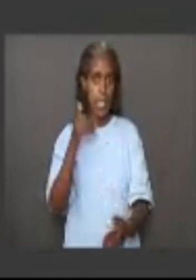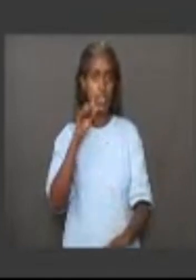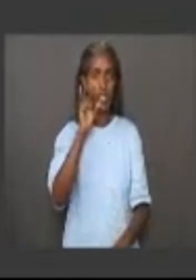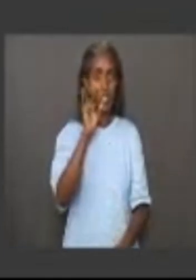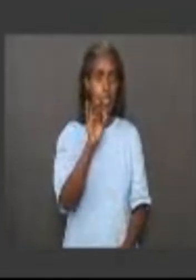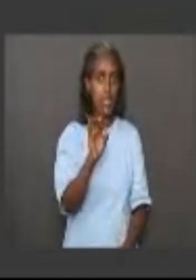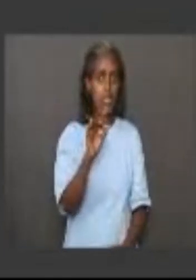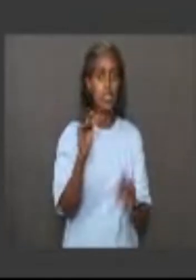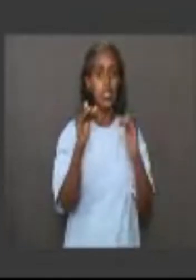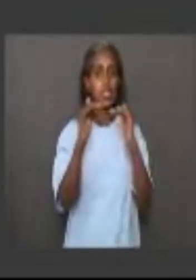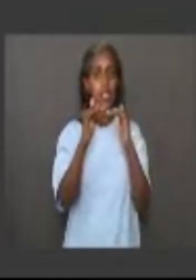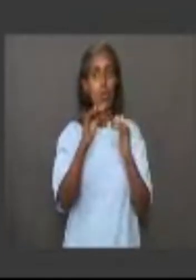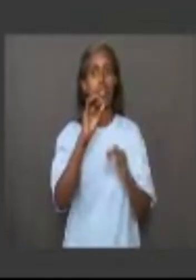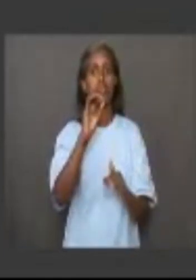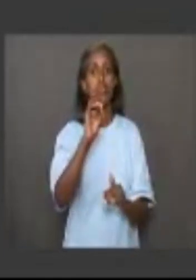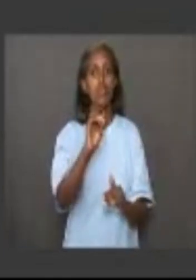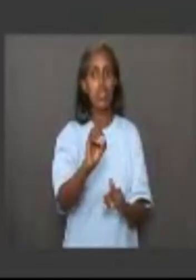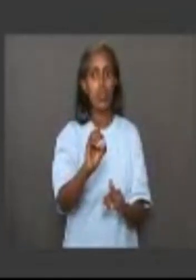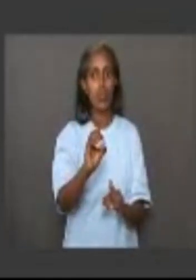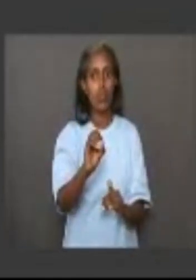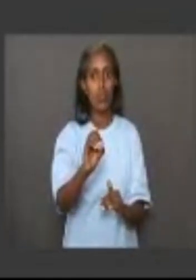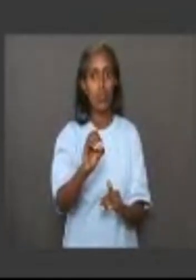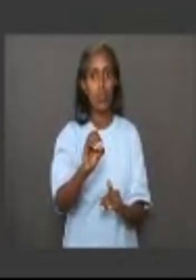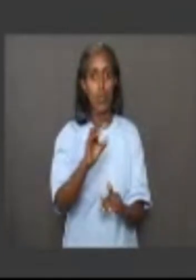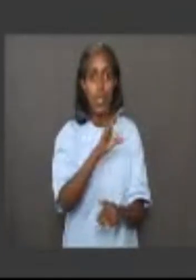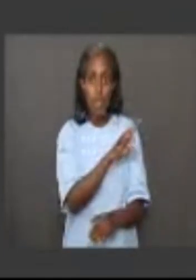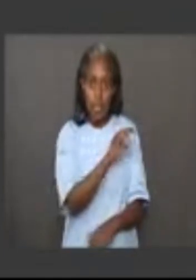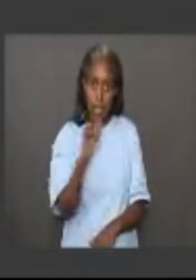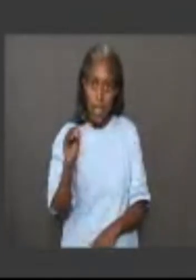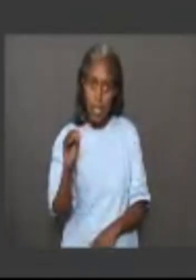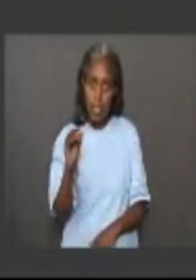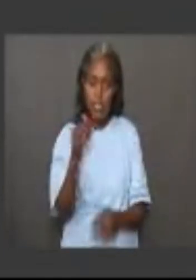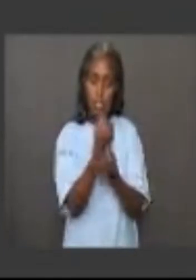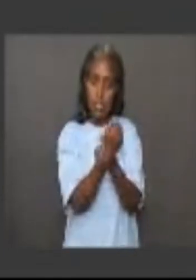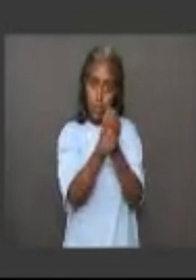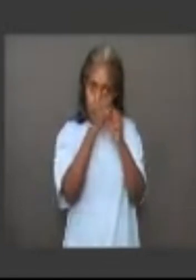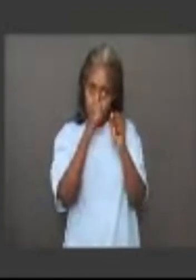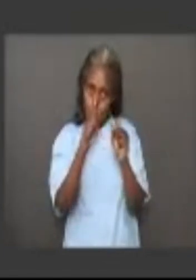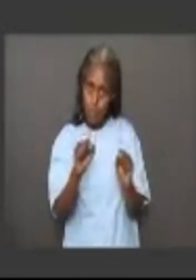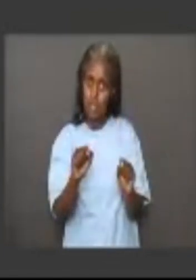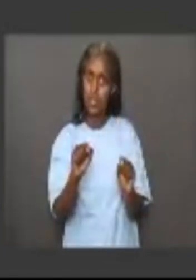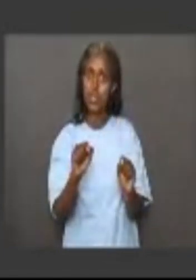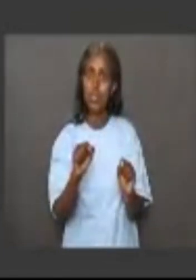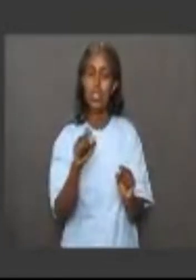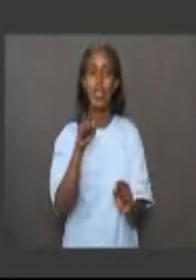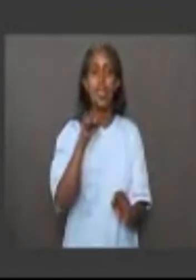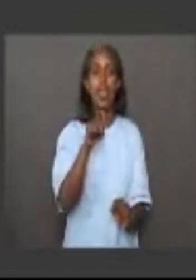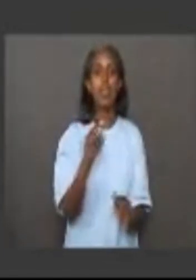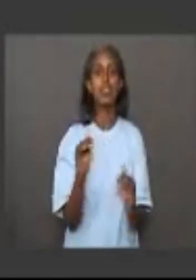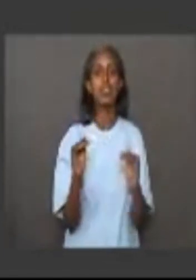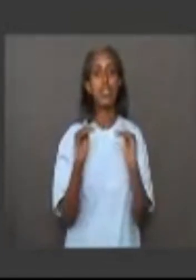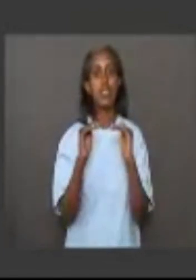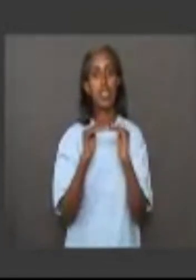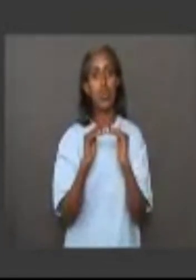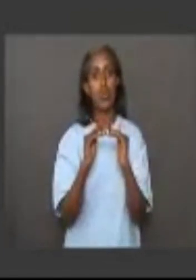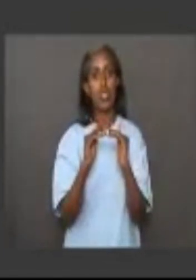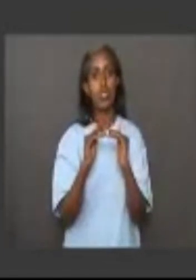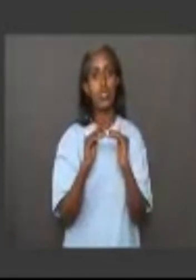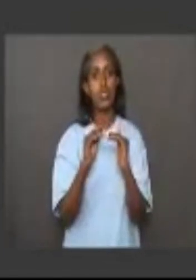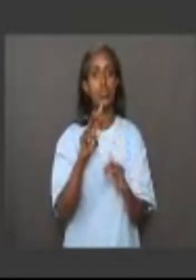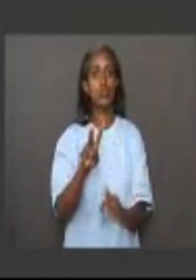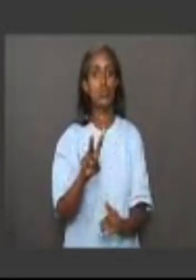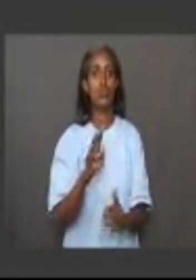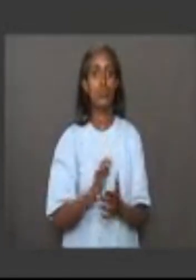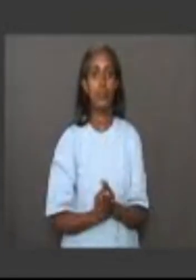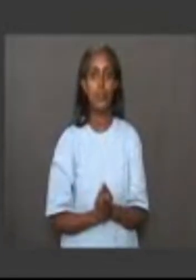8 equals 0, and its solution is x equals